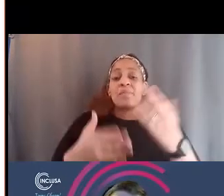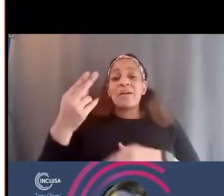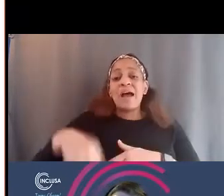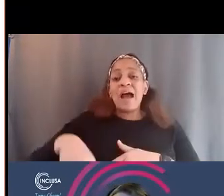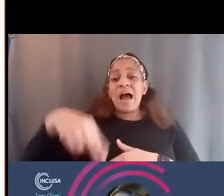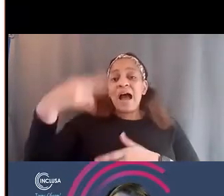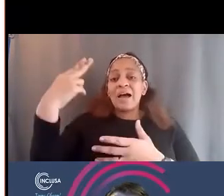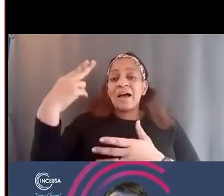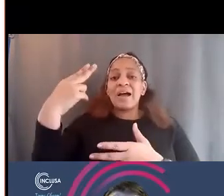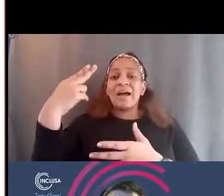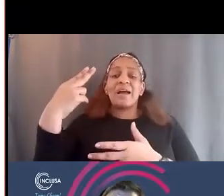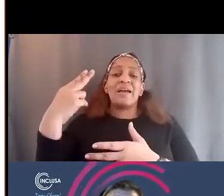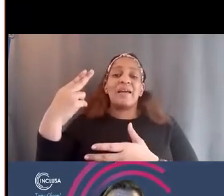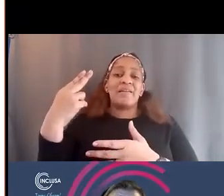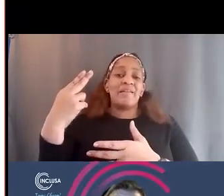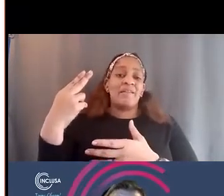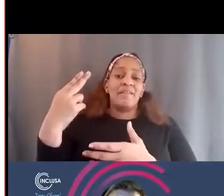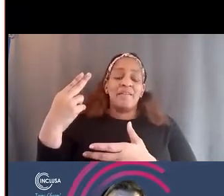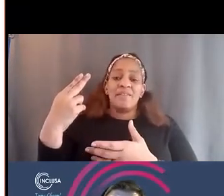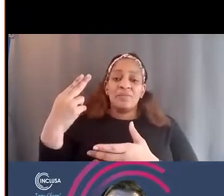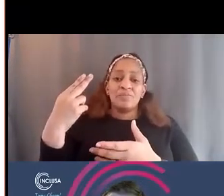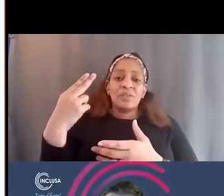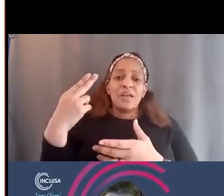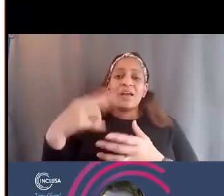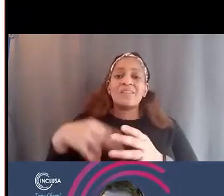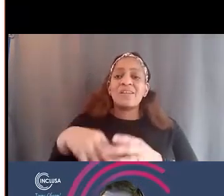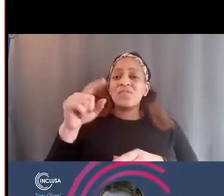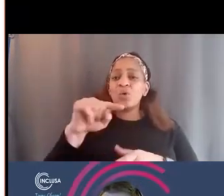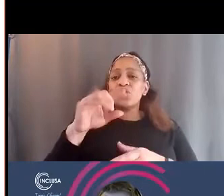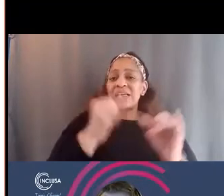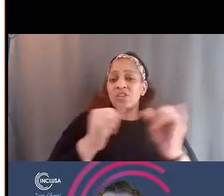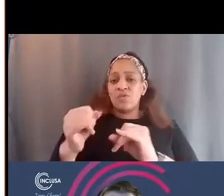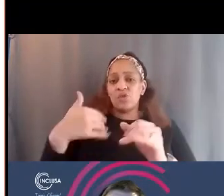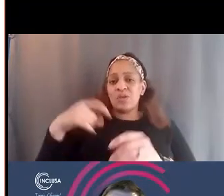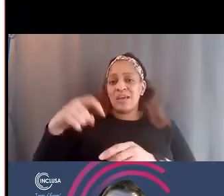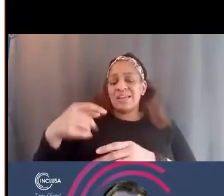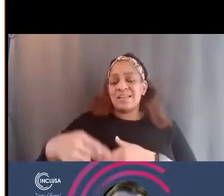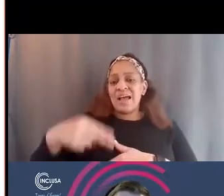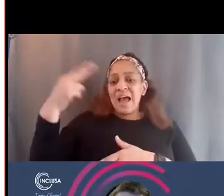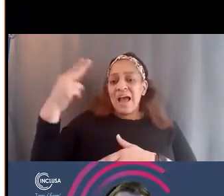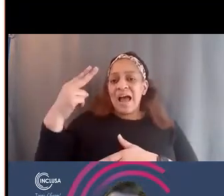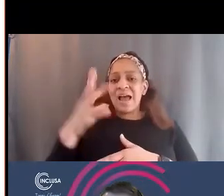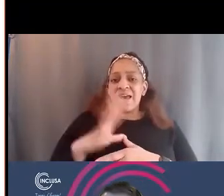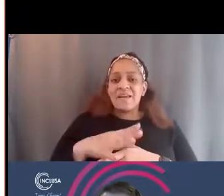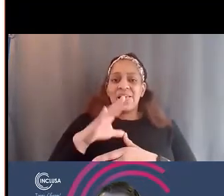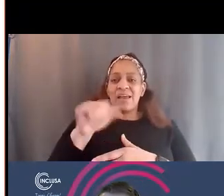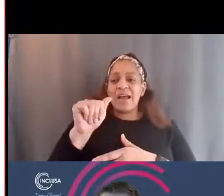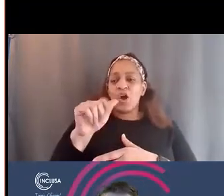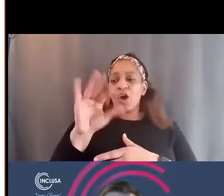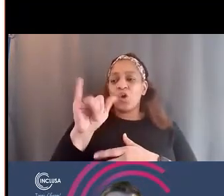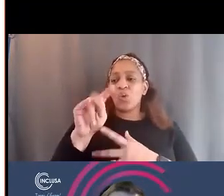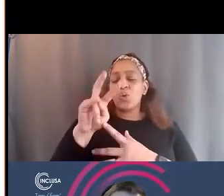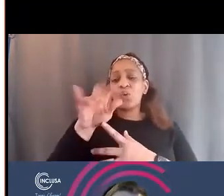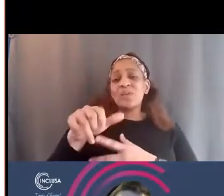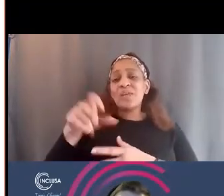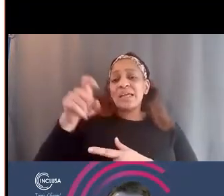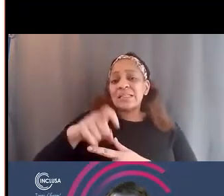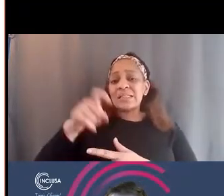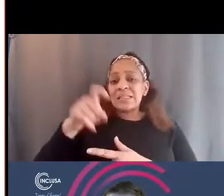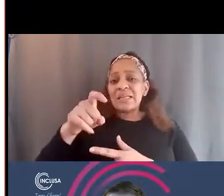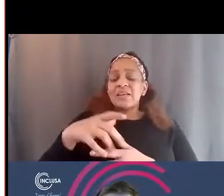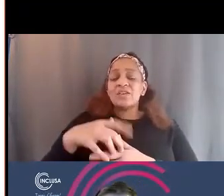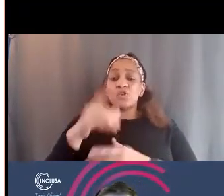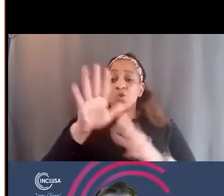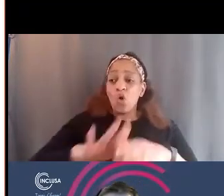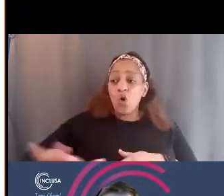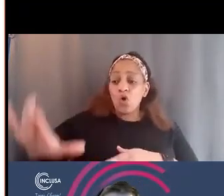or lower acuity level needs, we play a higher percentage of that negotiated rate or a lower percentage. So across